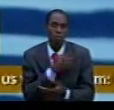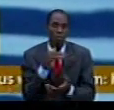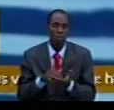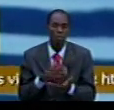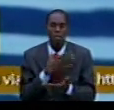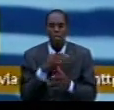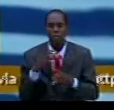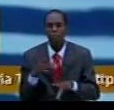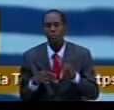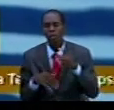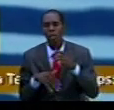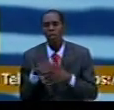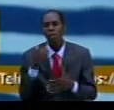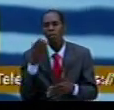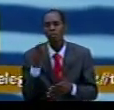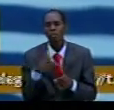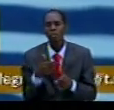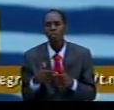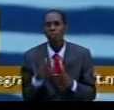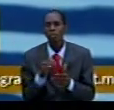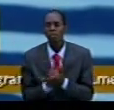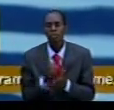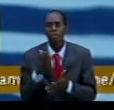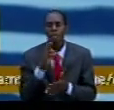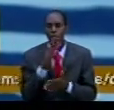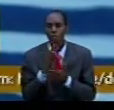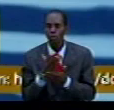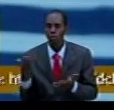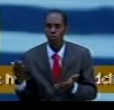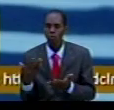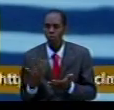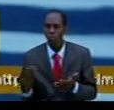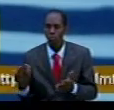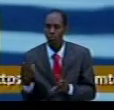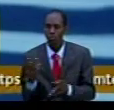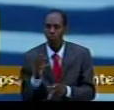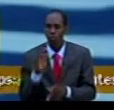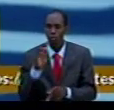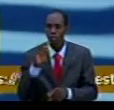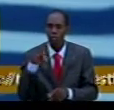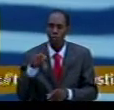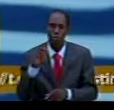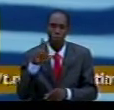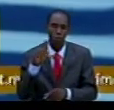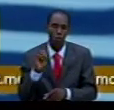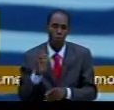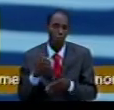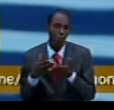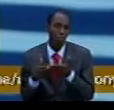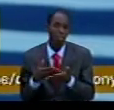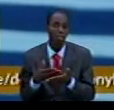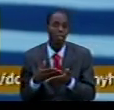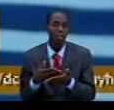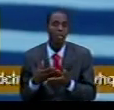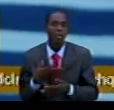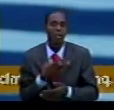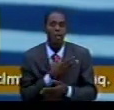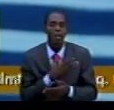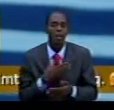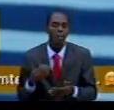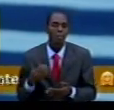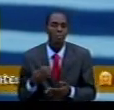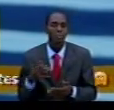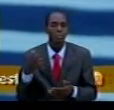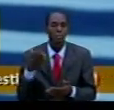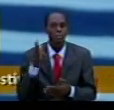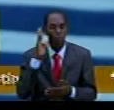there are some, you know, pus there. And I was told that I'll be admitted and minor surgery